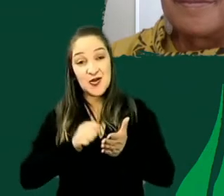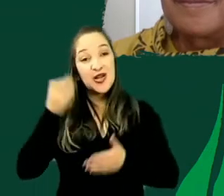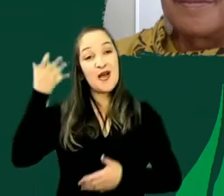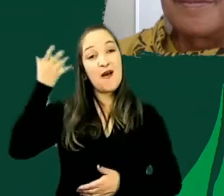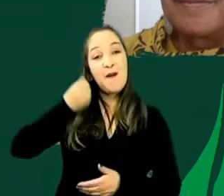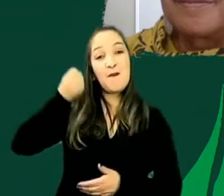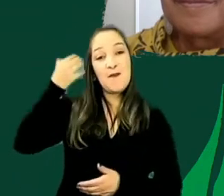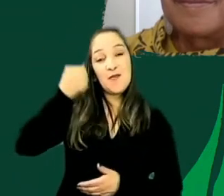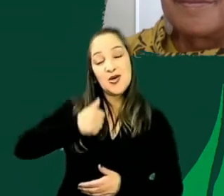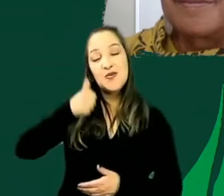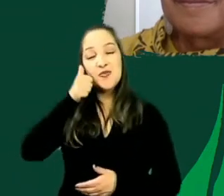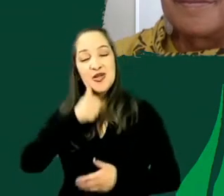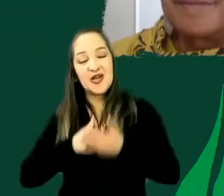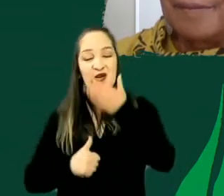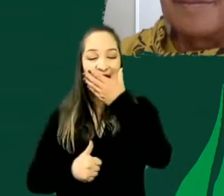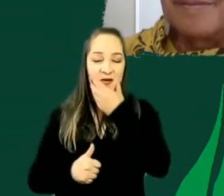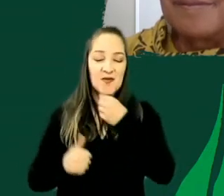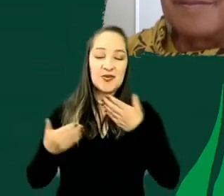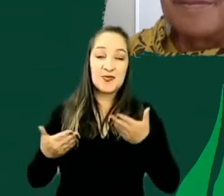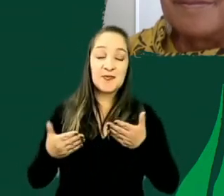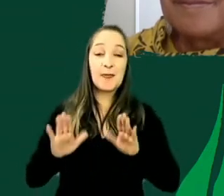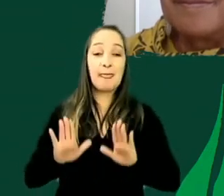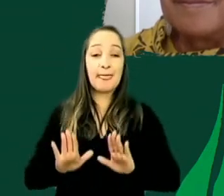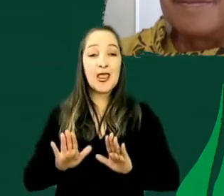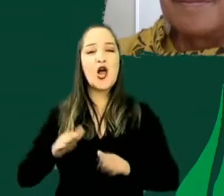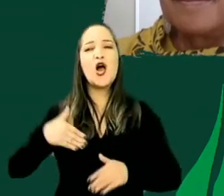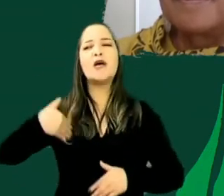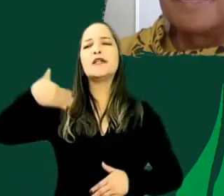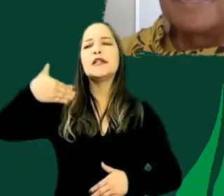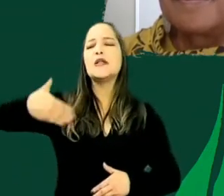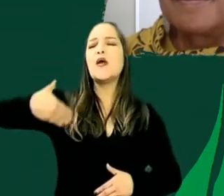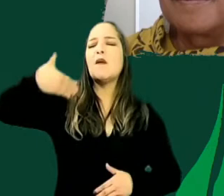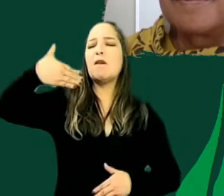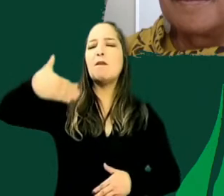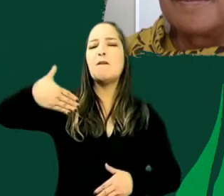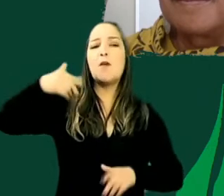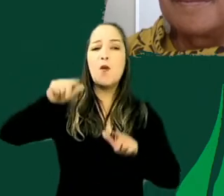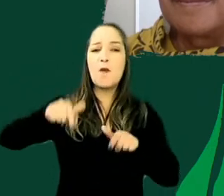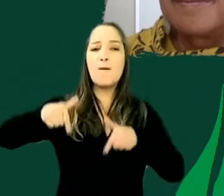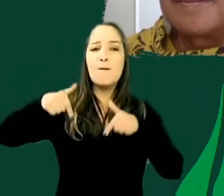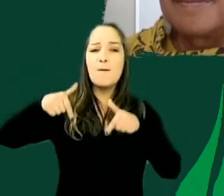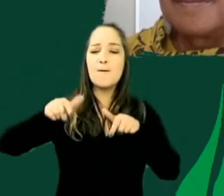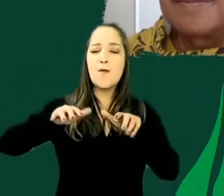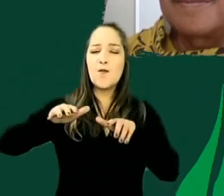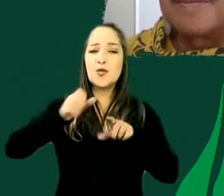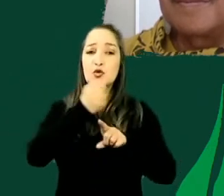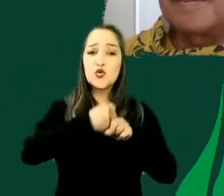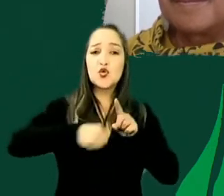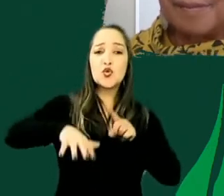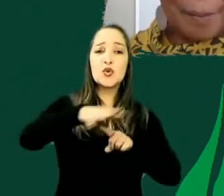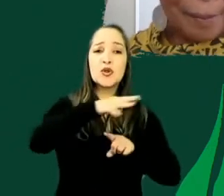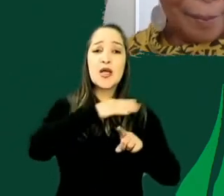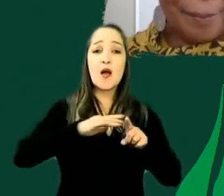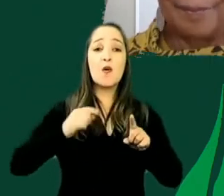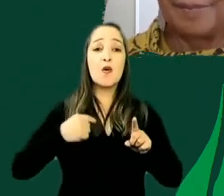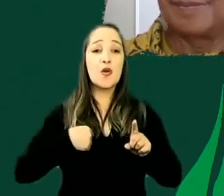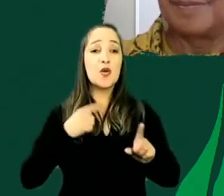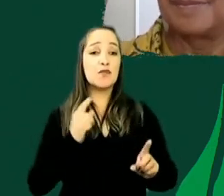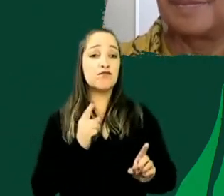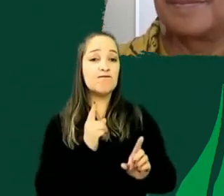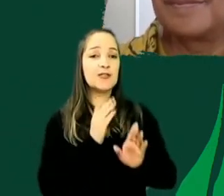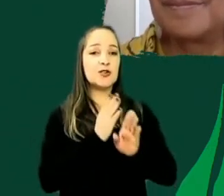white authors, men and women. Only later in the social movement, I